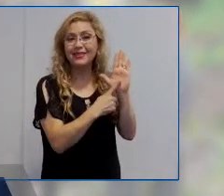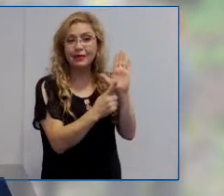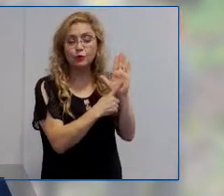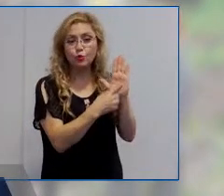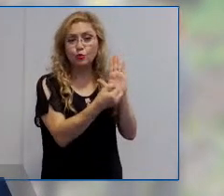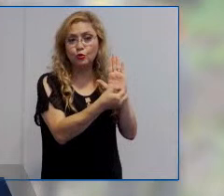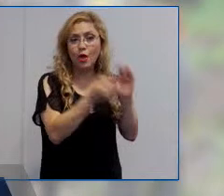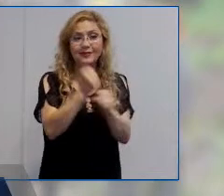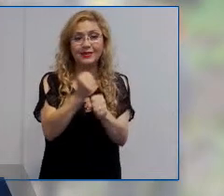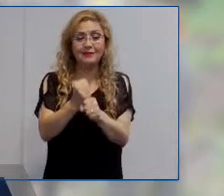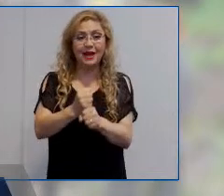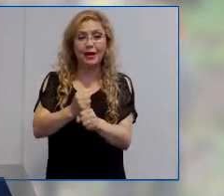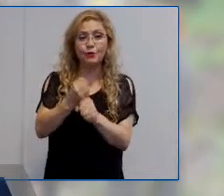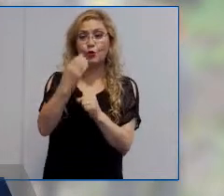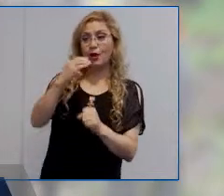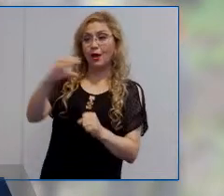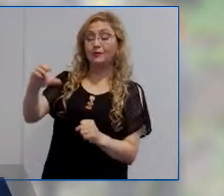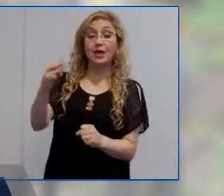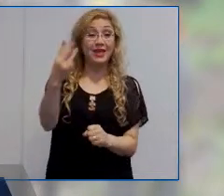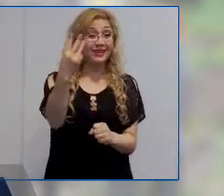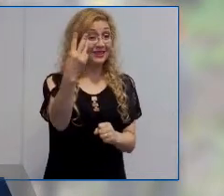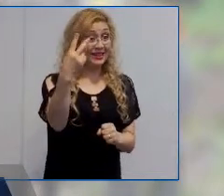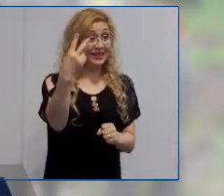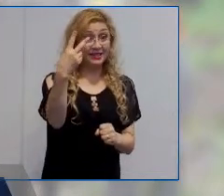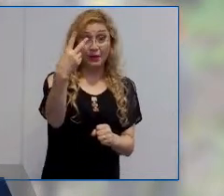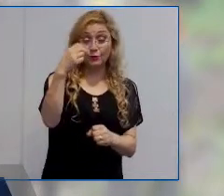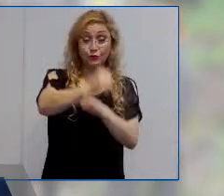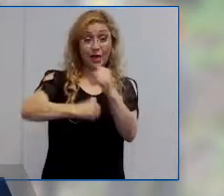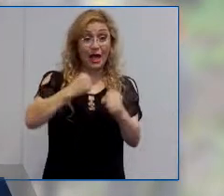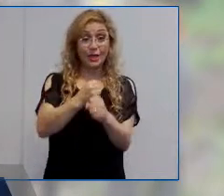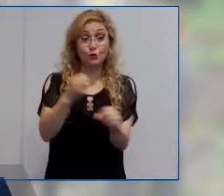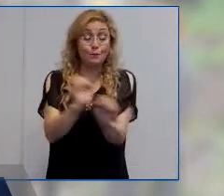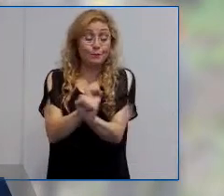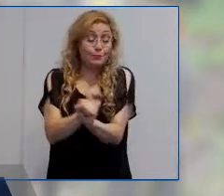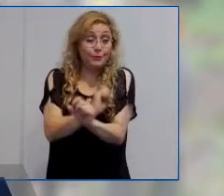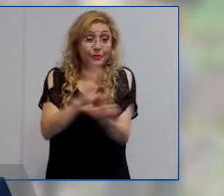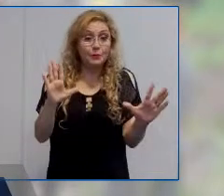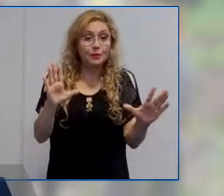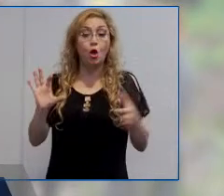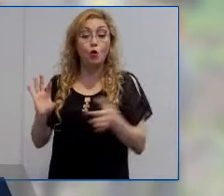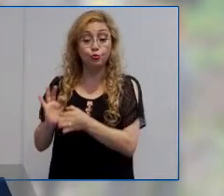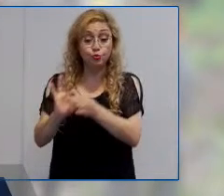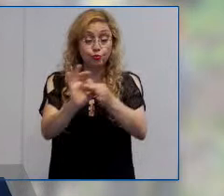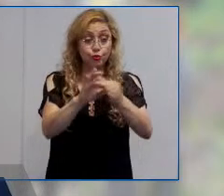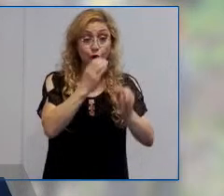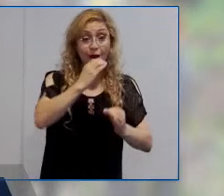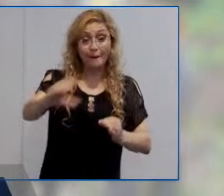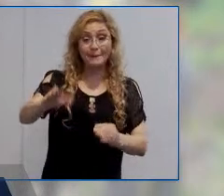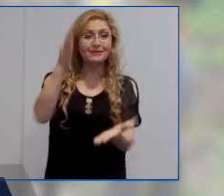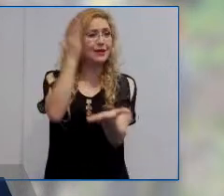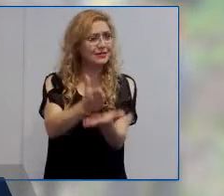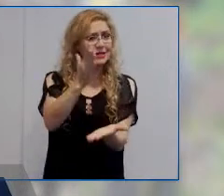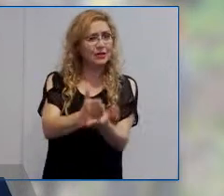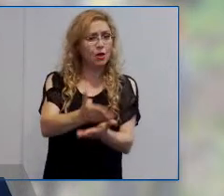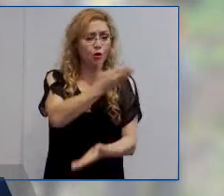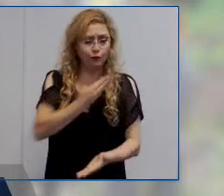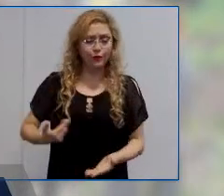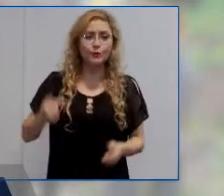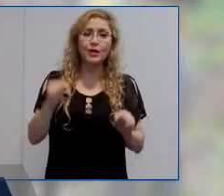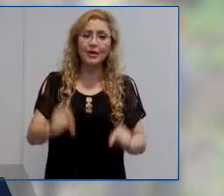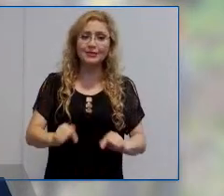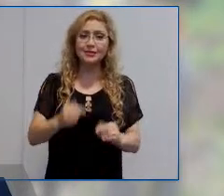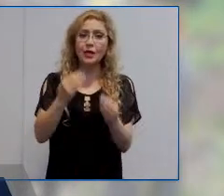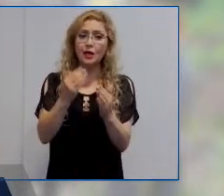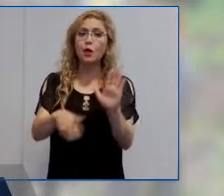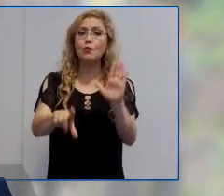a farm worker bylaws. Years of democracy, but peasant organizations have asked for it, and